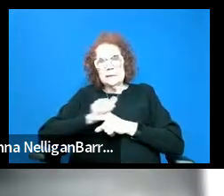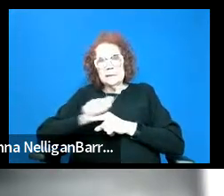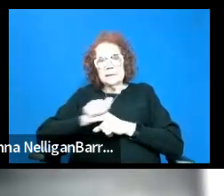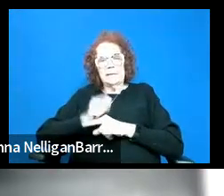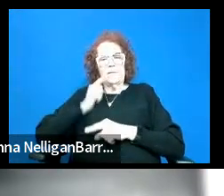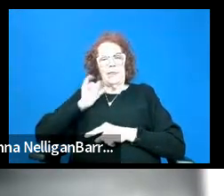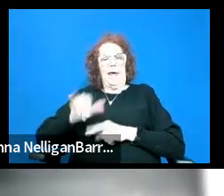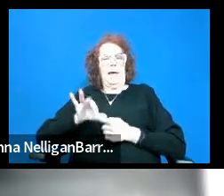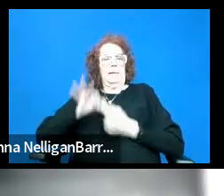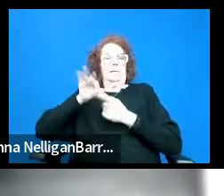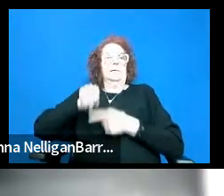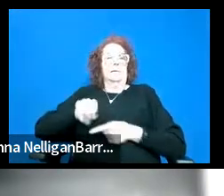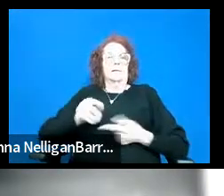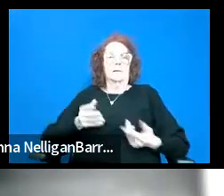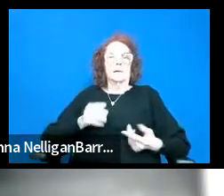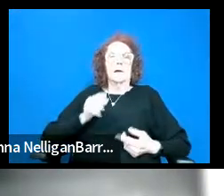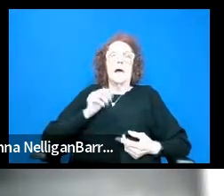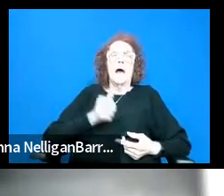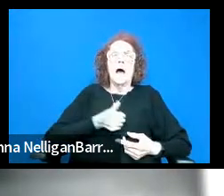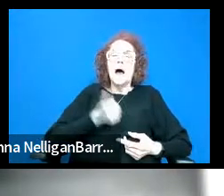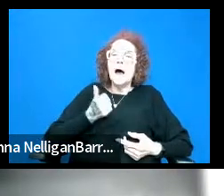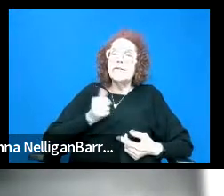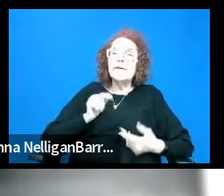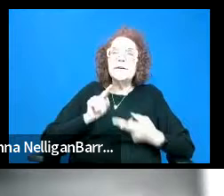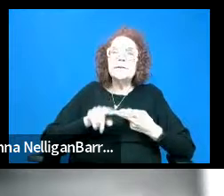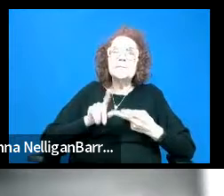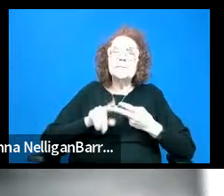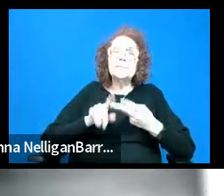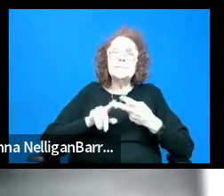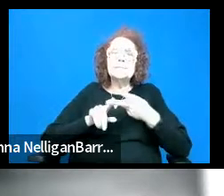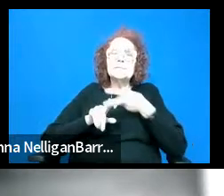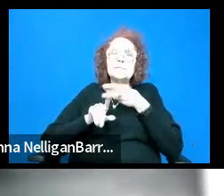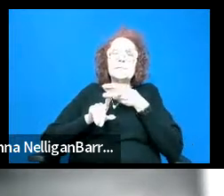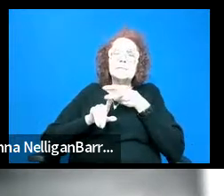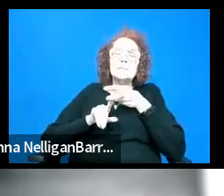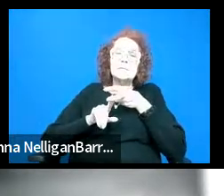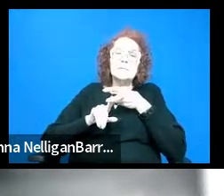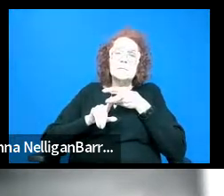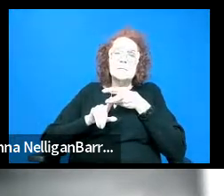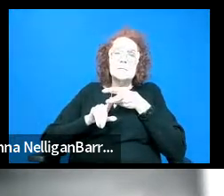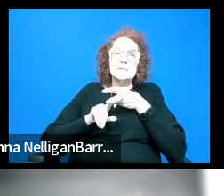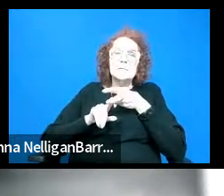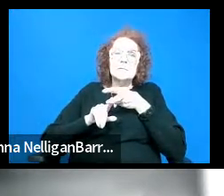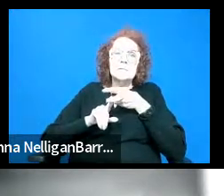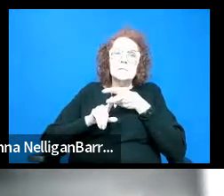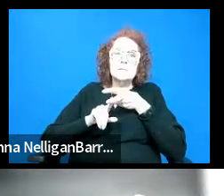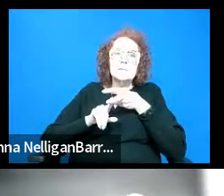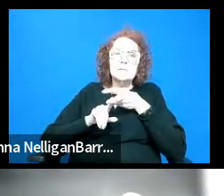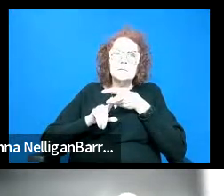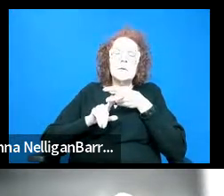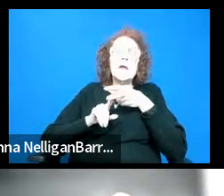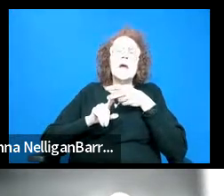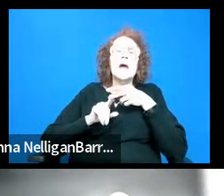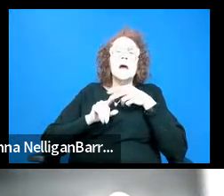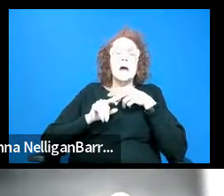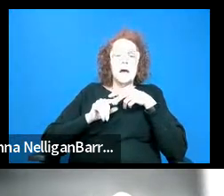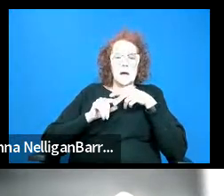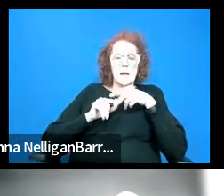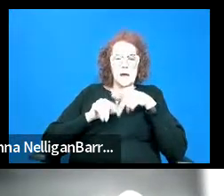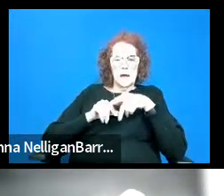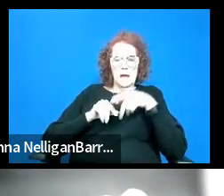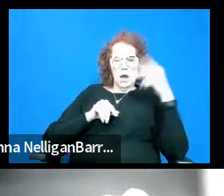we're doing is one of the reasons we went with Infor is that they agreed to